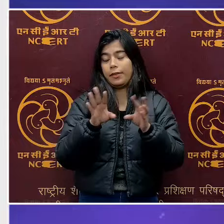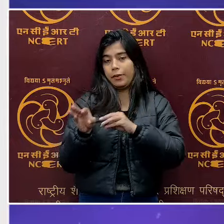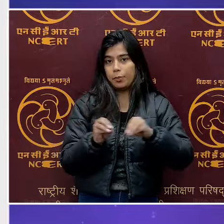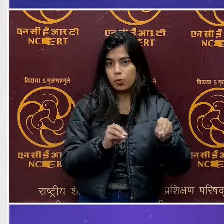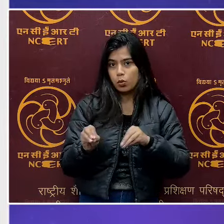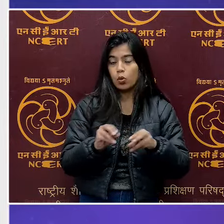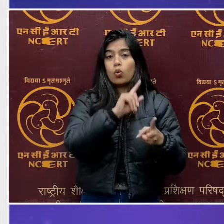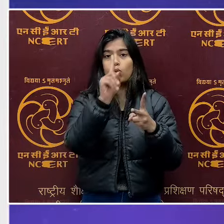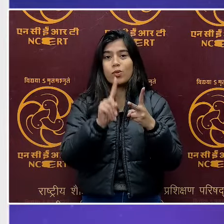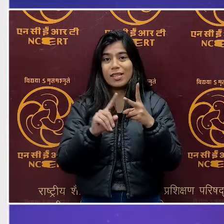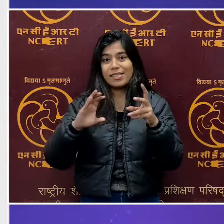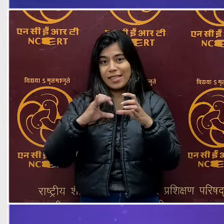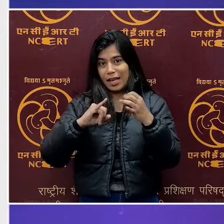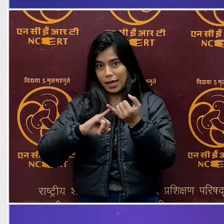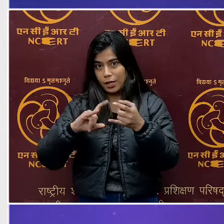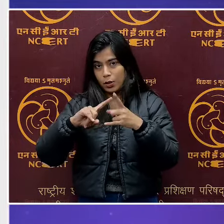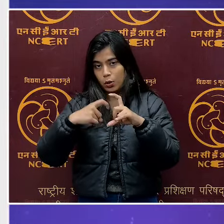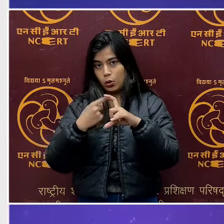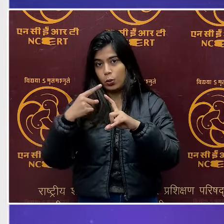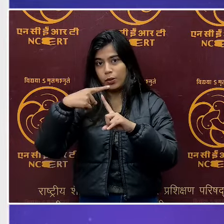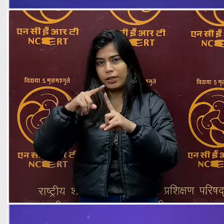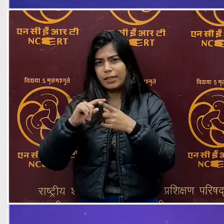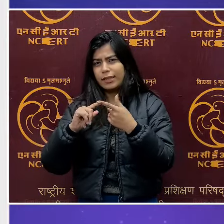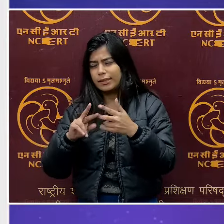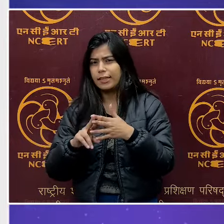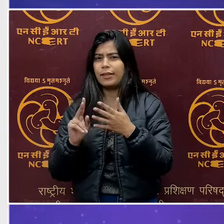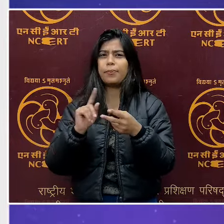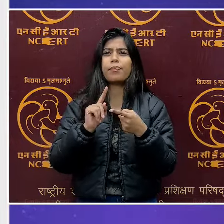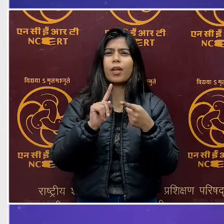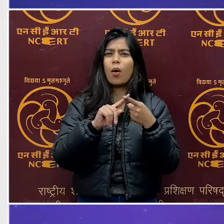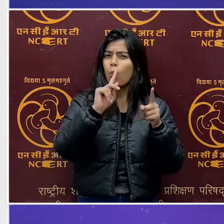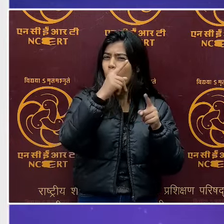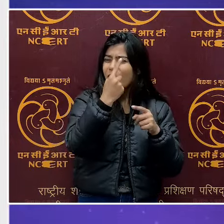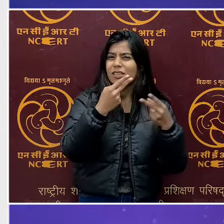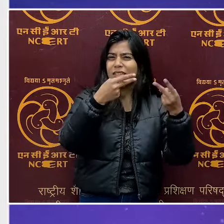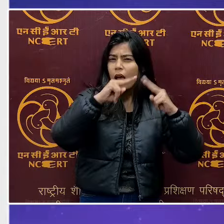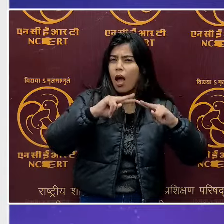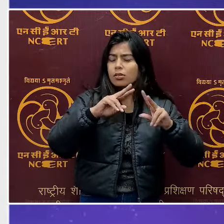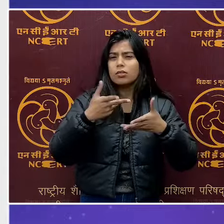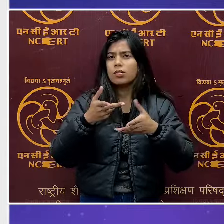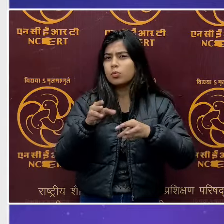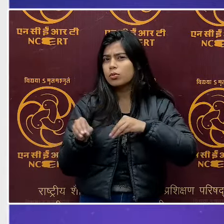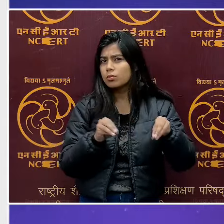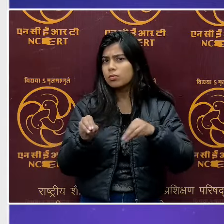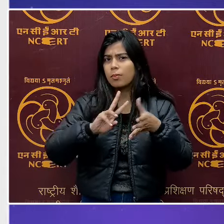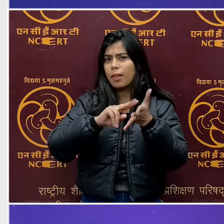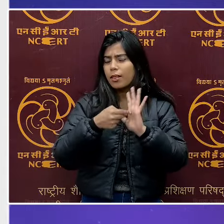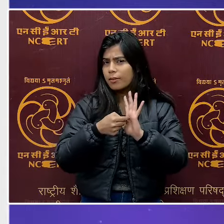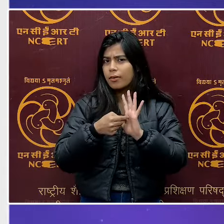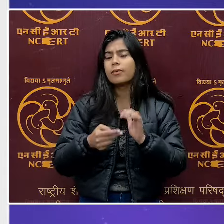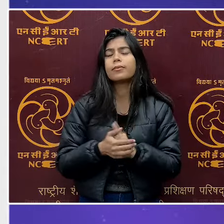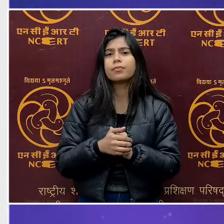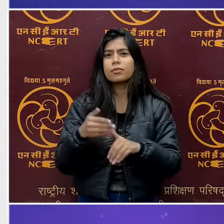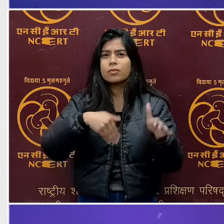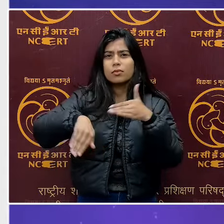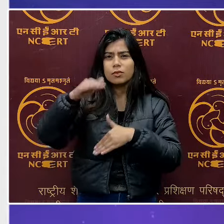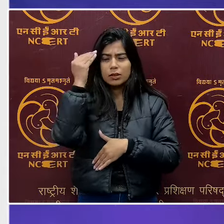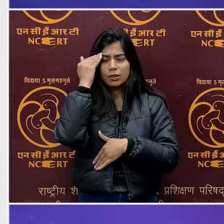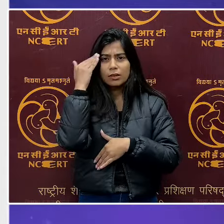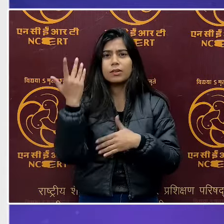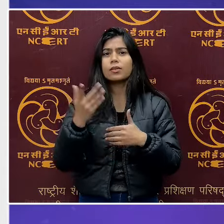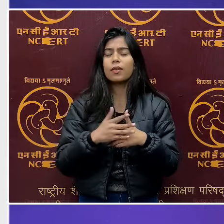is rotatory motion. Now, what is a translatory motion? That is the first question. And now, as you know, so